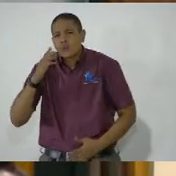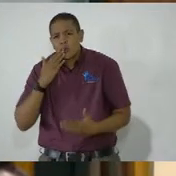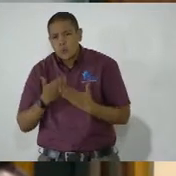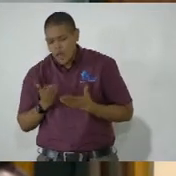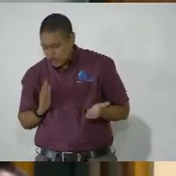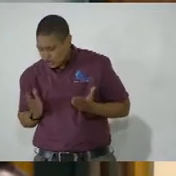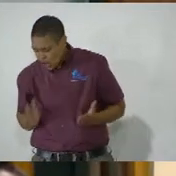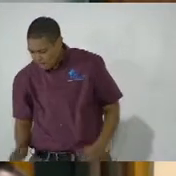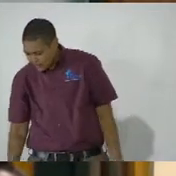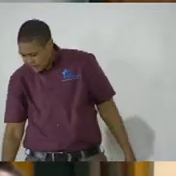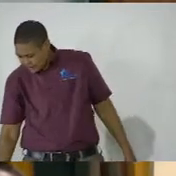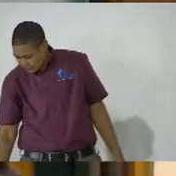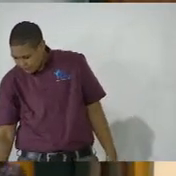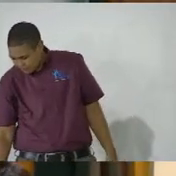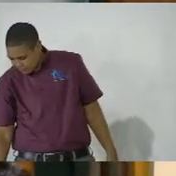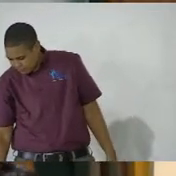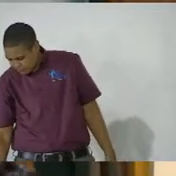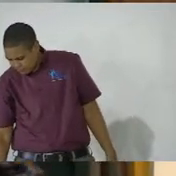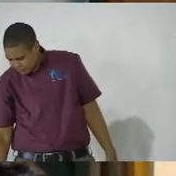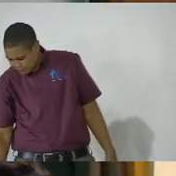served.